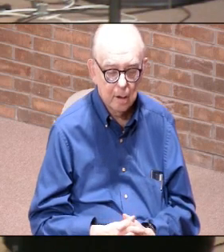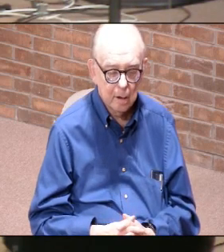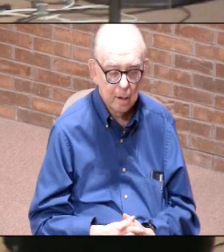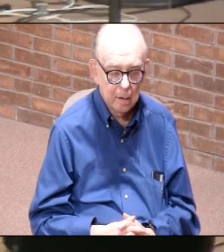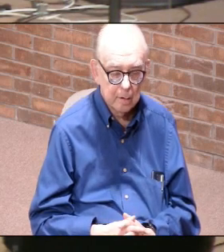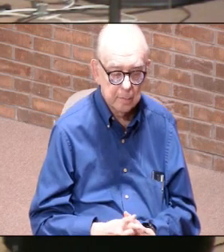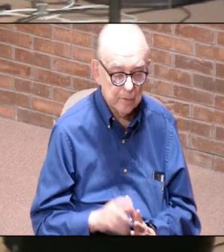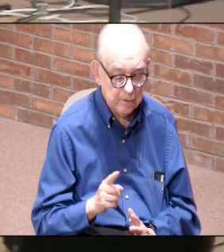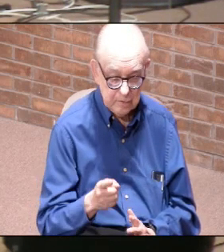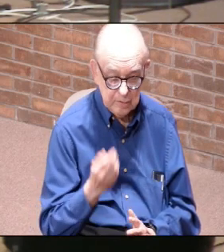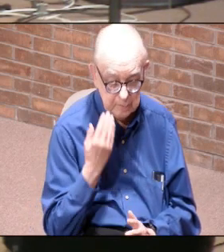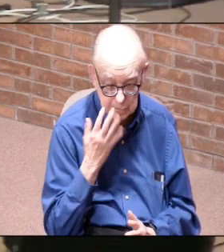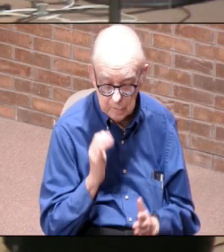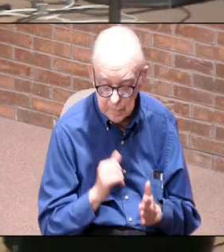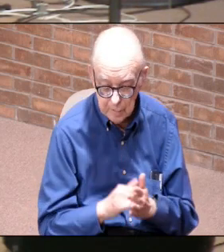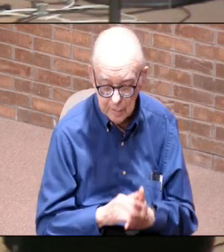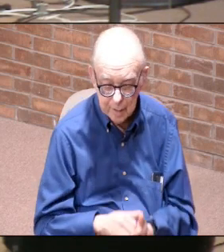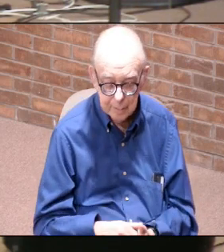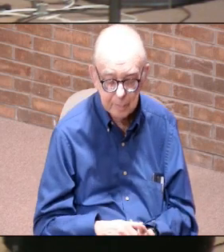You just don't know it.